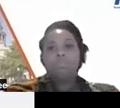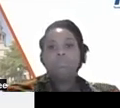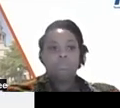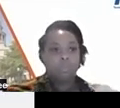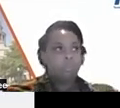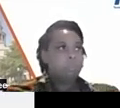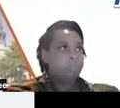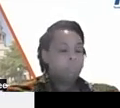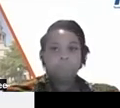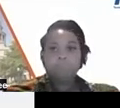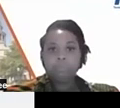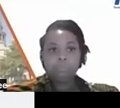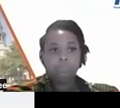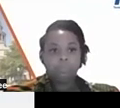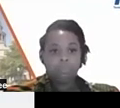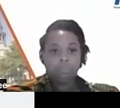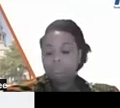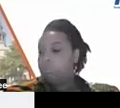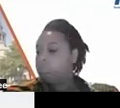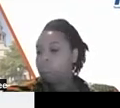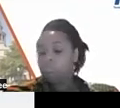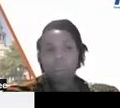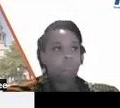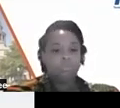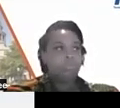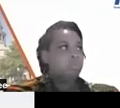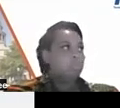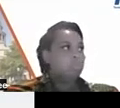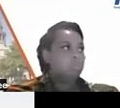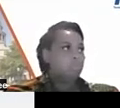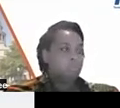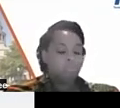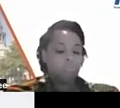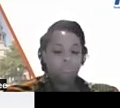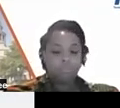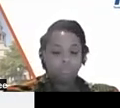Okay, I'm going to set a timer. Let's go.